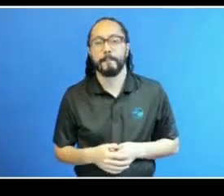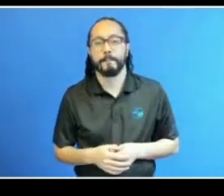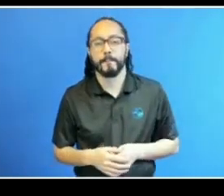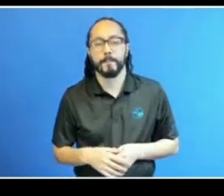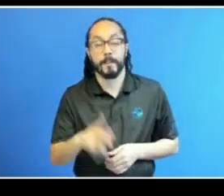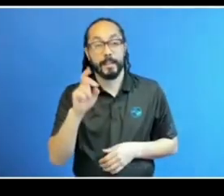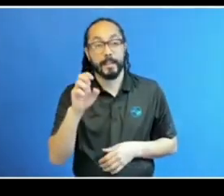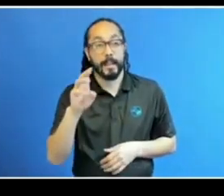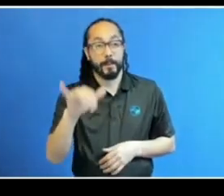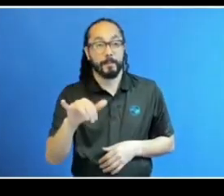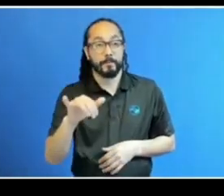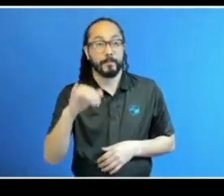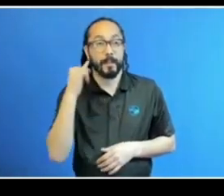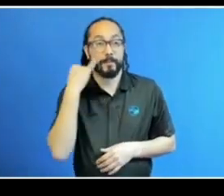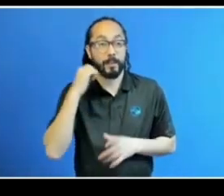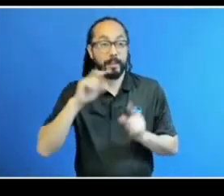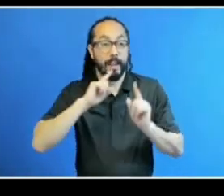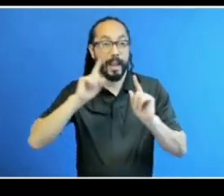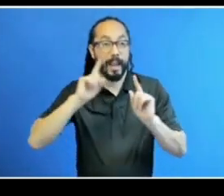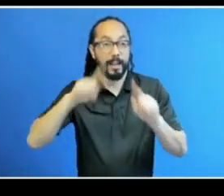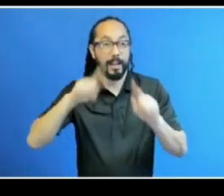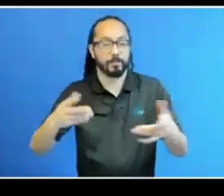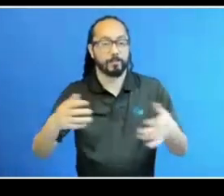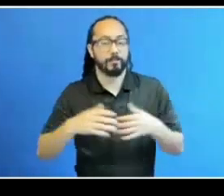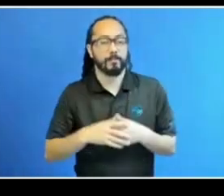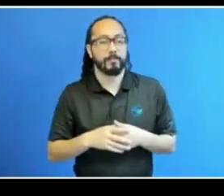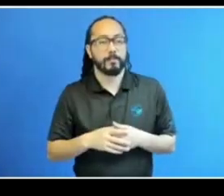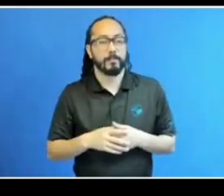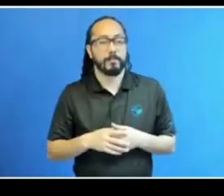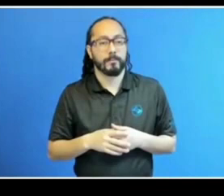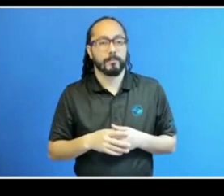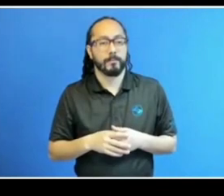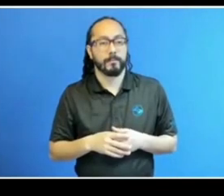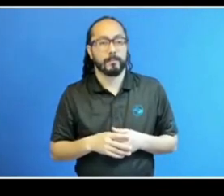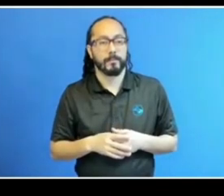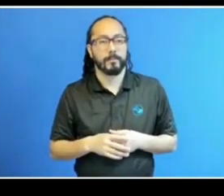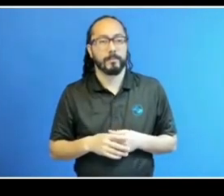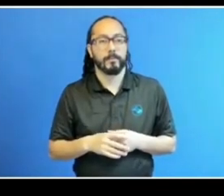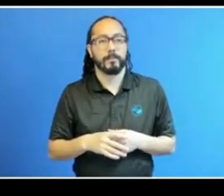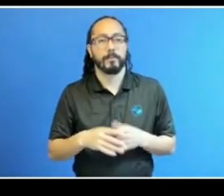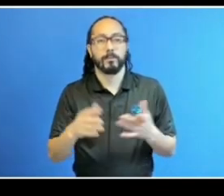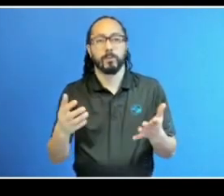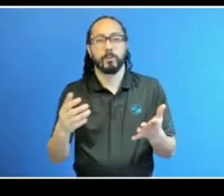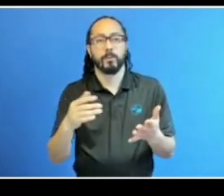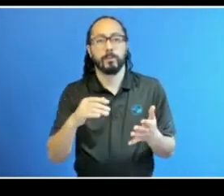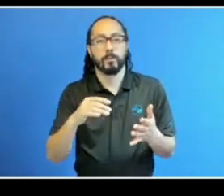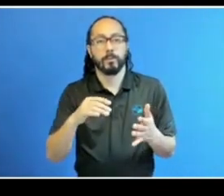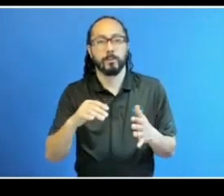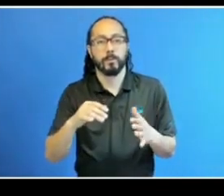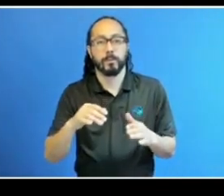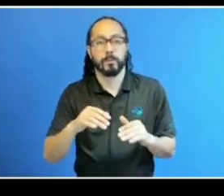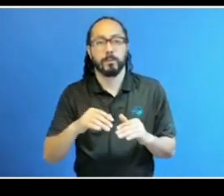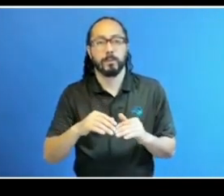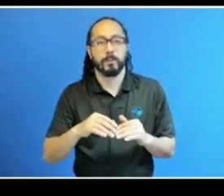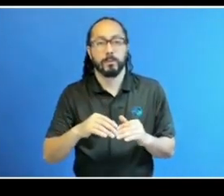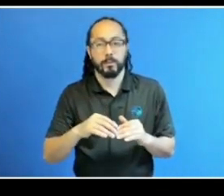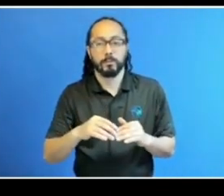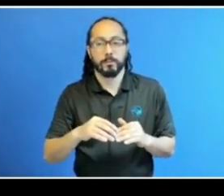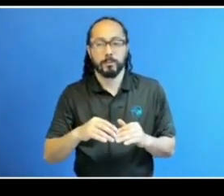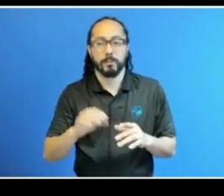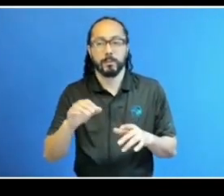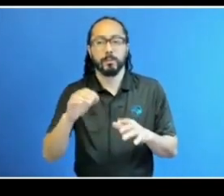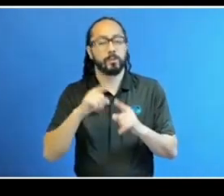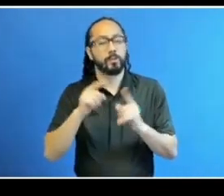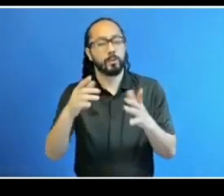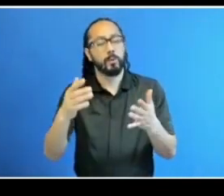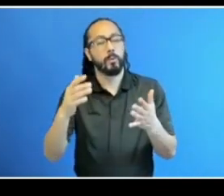If you could answer this question, how do you define success, and where can we find and learn more